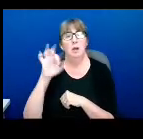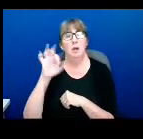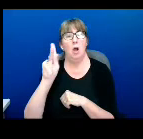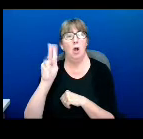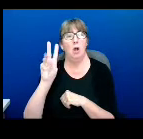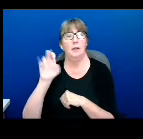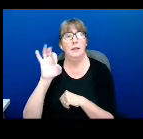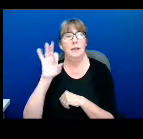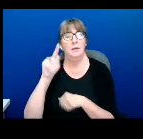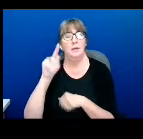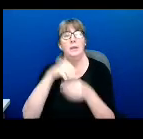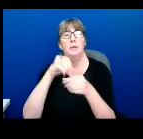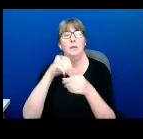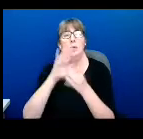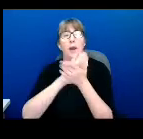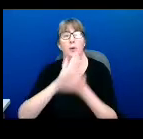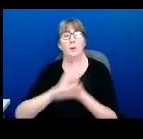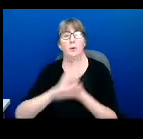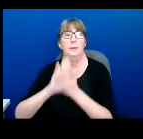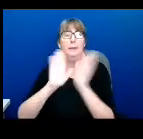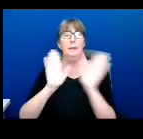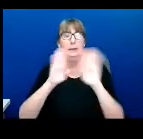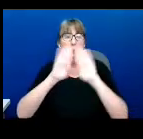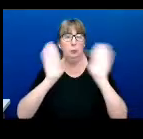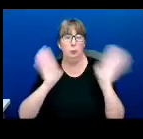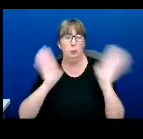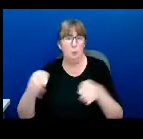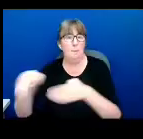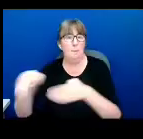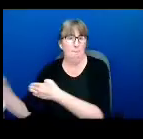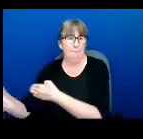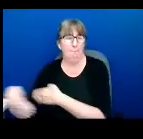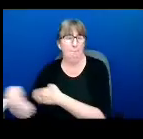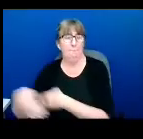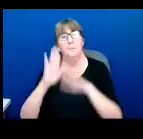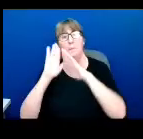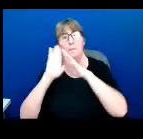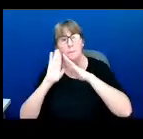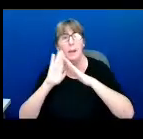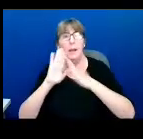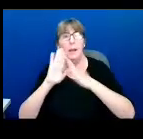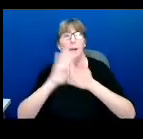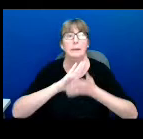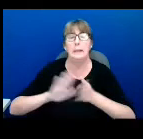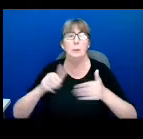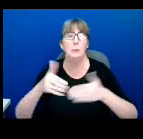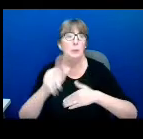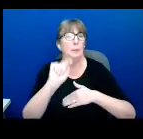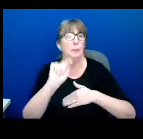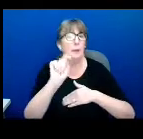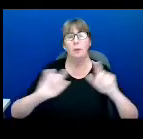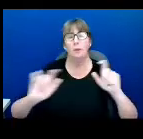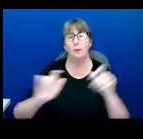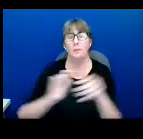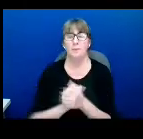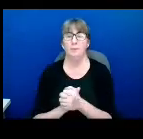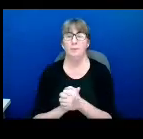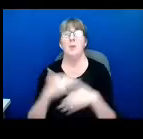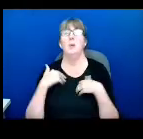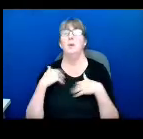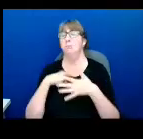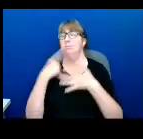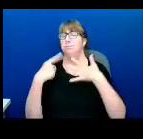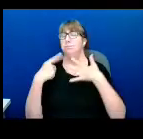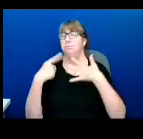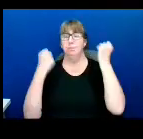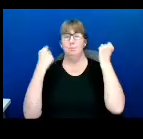indoor housekeeping. So we have a variety of tasks that we've been able to accomplish throughout our almost